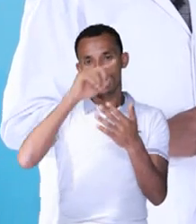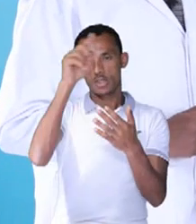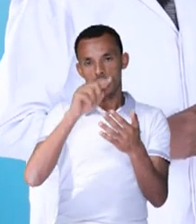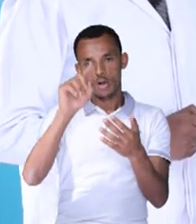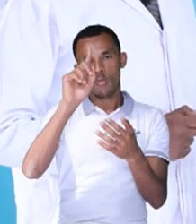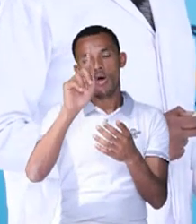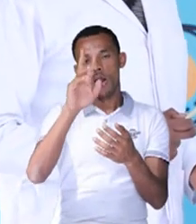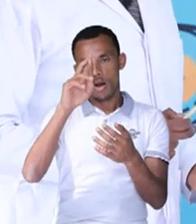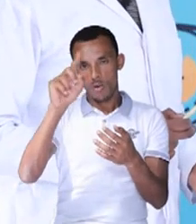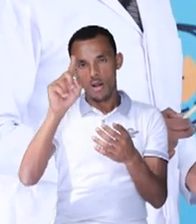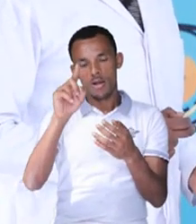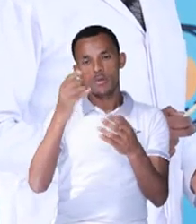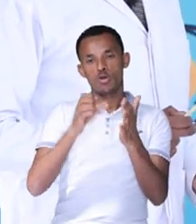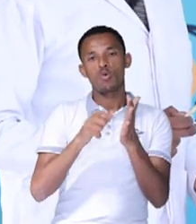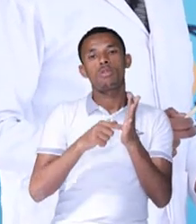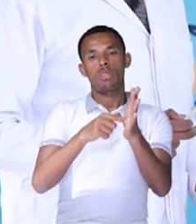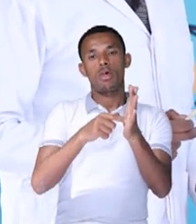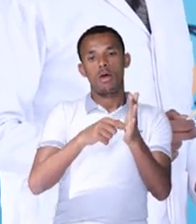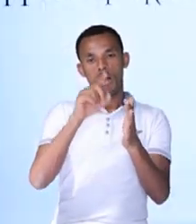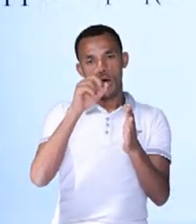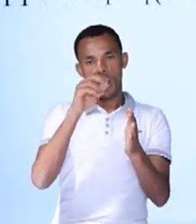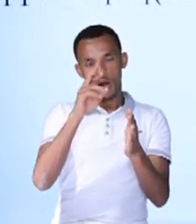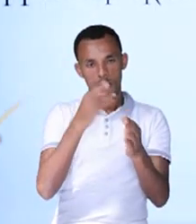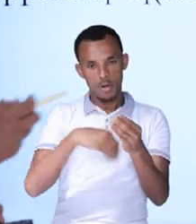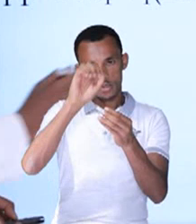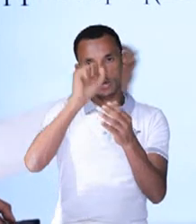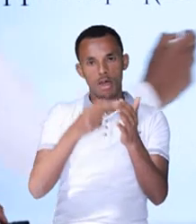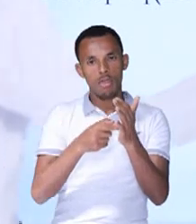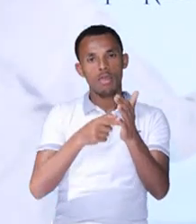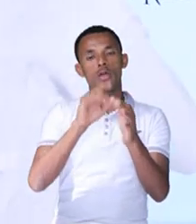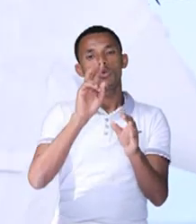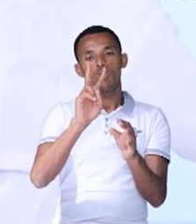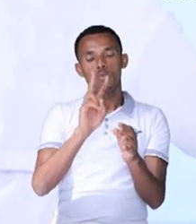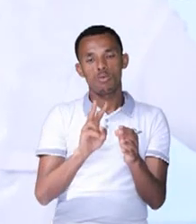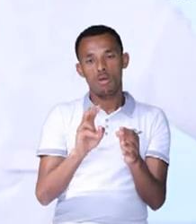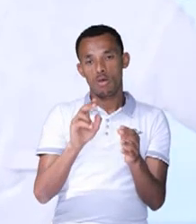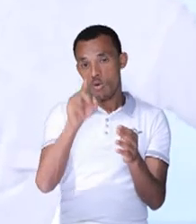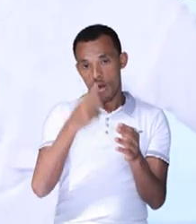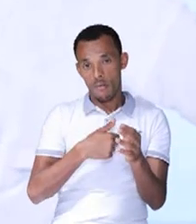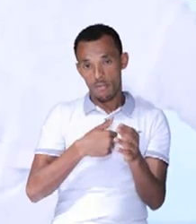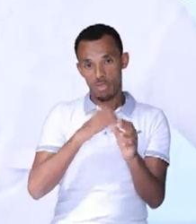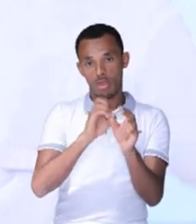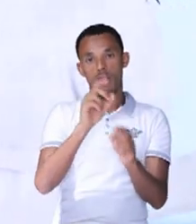r1 into cos theta 1 plus I sin theta 2, you have theta 1,